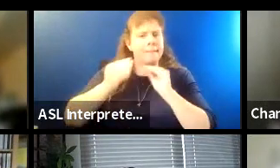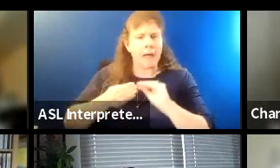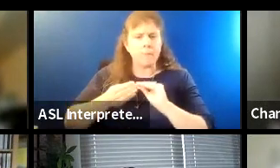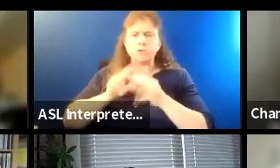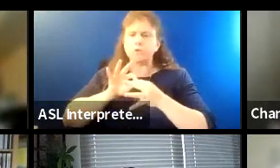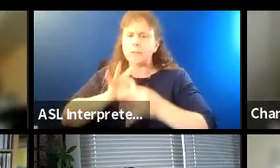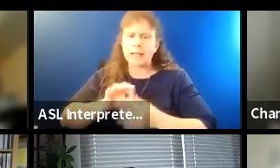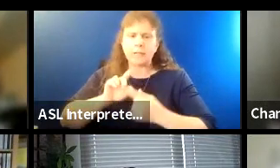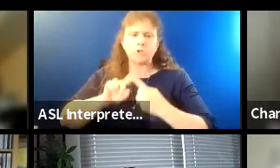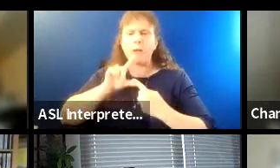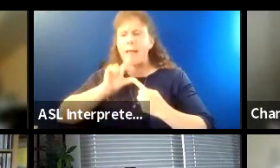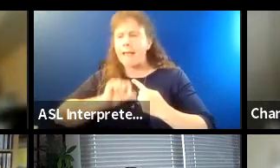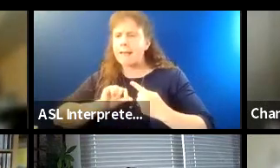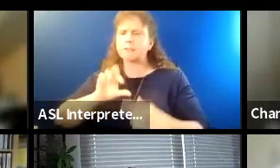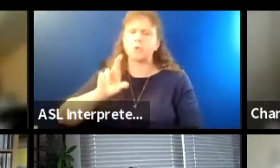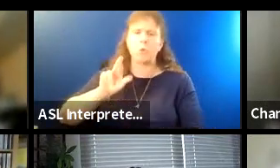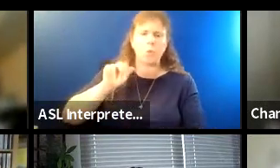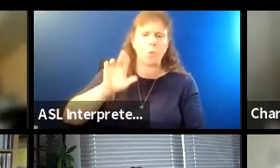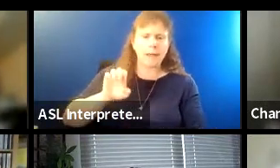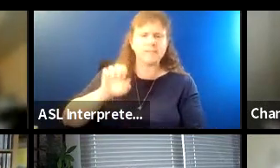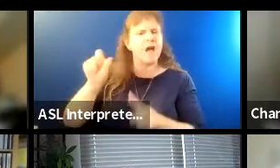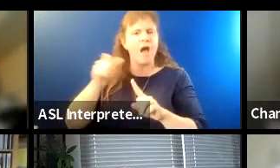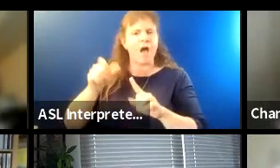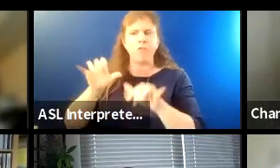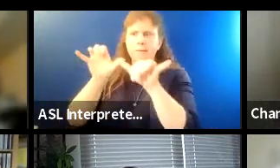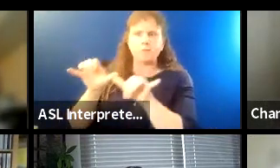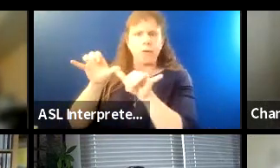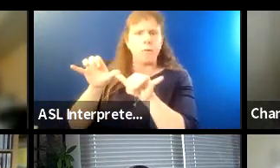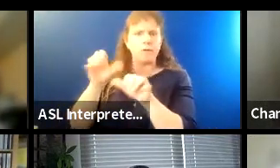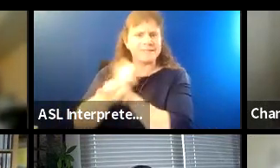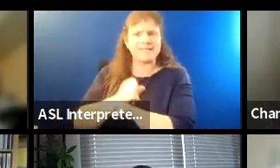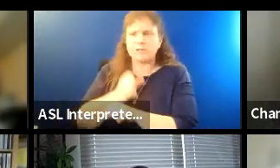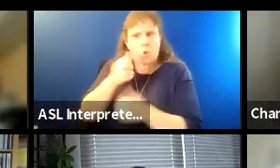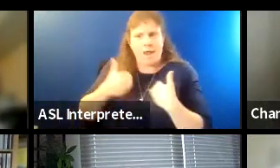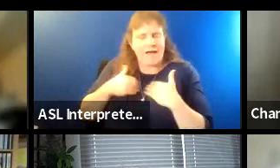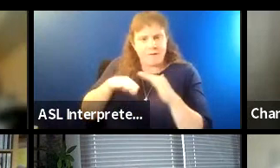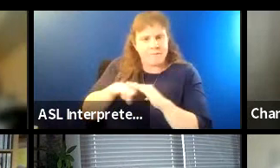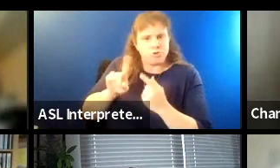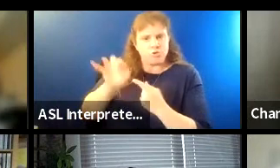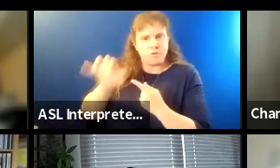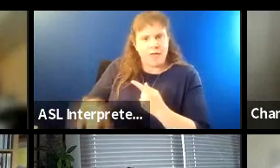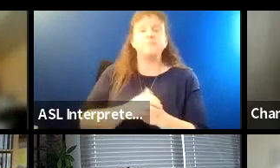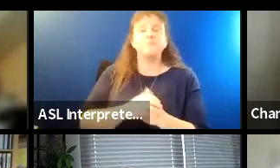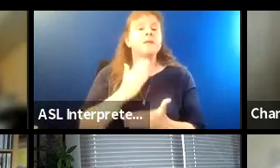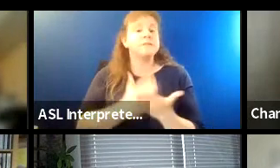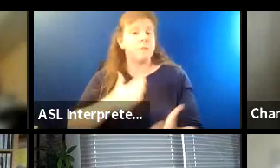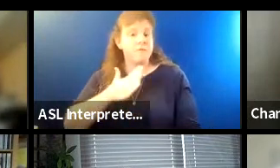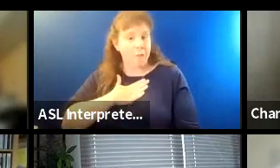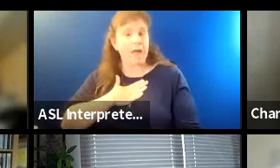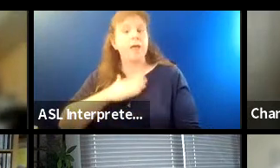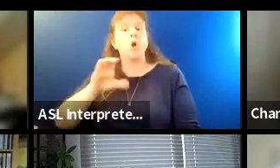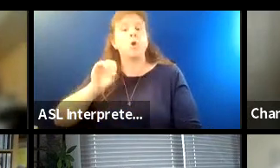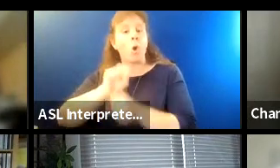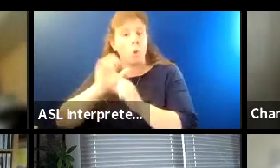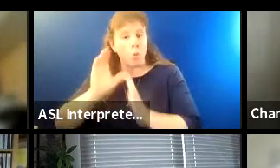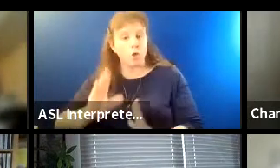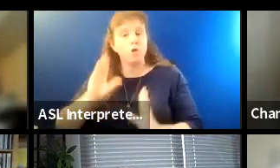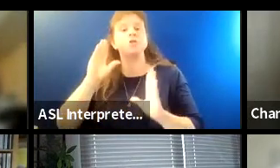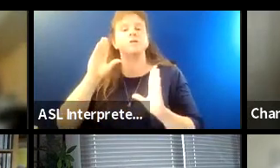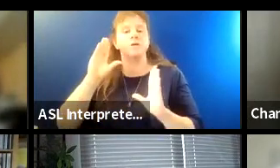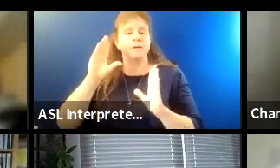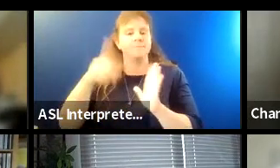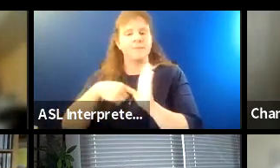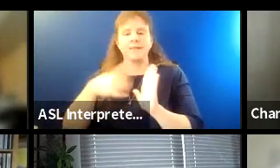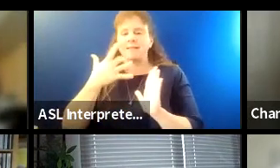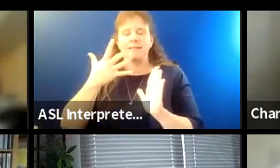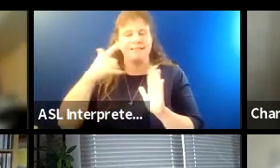age and other immutable characteristics. Some of my colleagues expressed that the size of the group and the public health emergency, the nature of the emergency, made it difficult